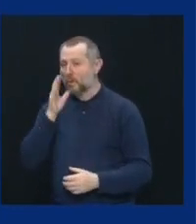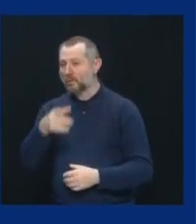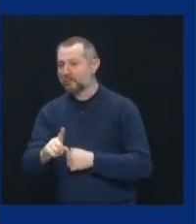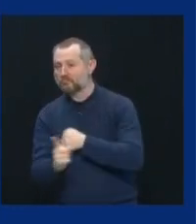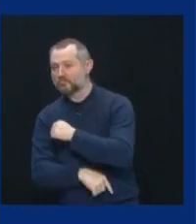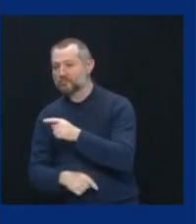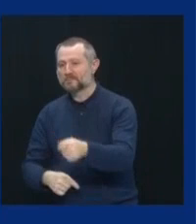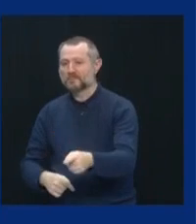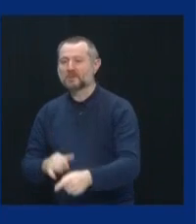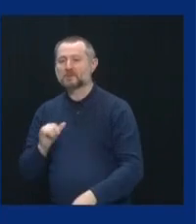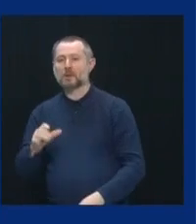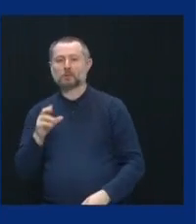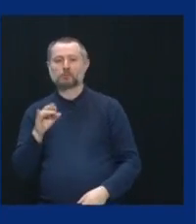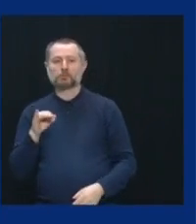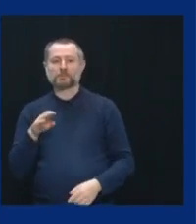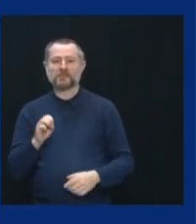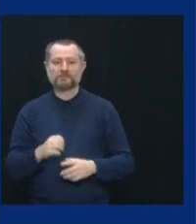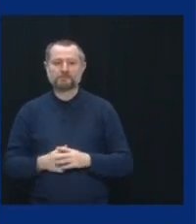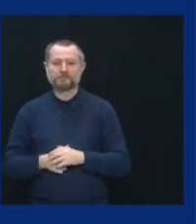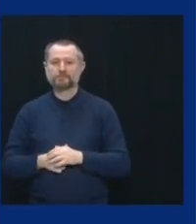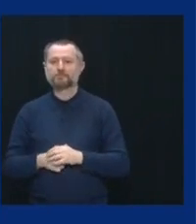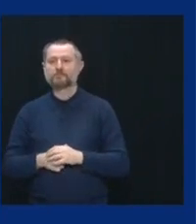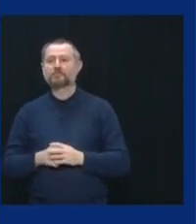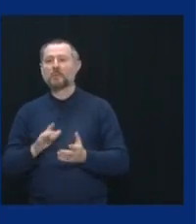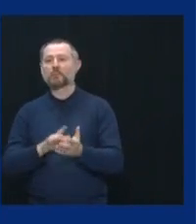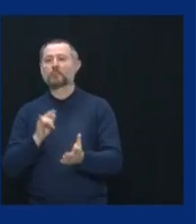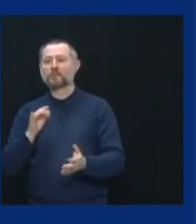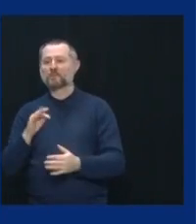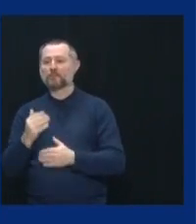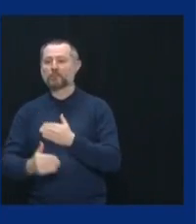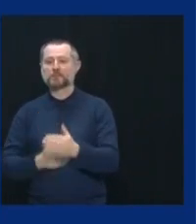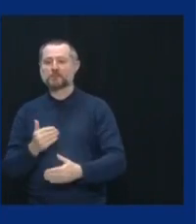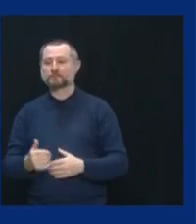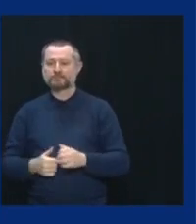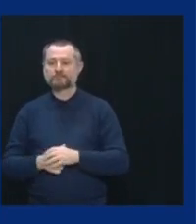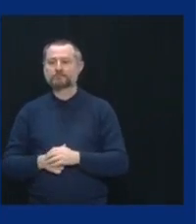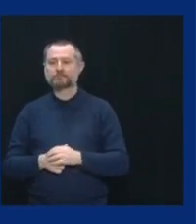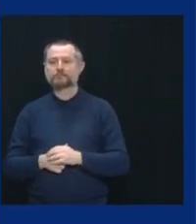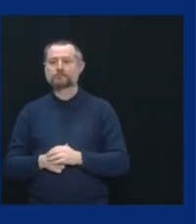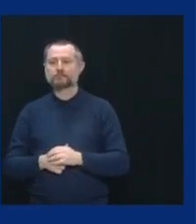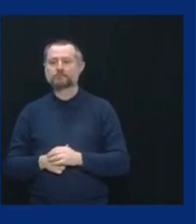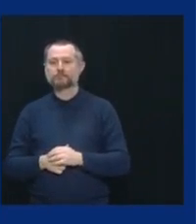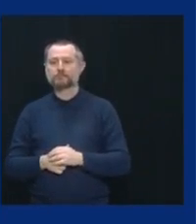That's a crime. It's called abuse of process. It's called extortion.